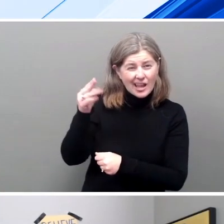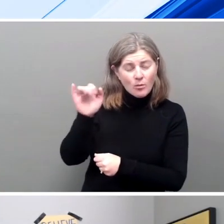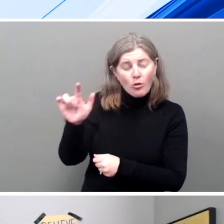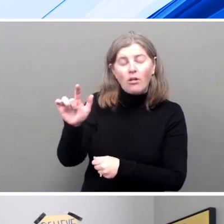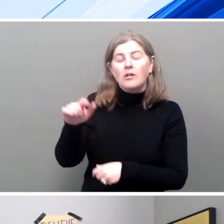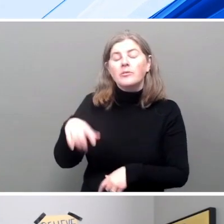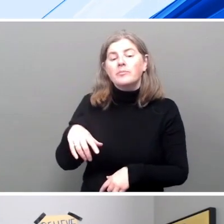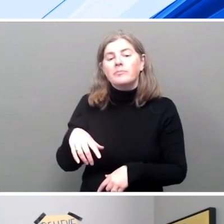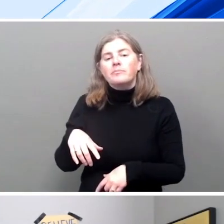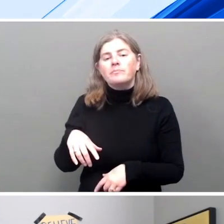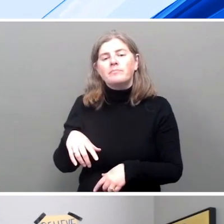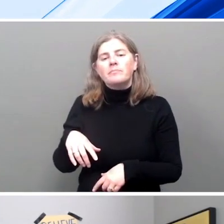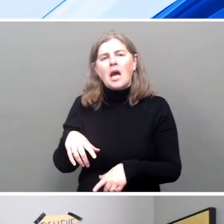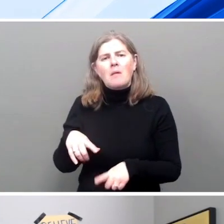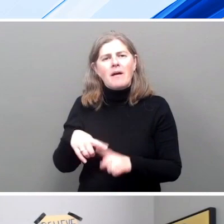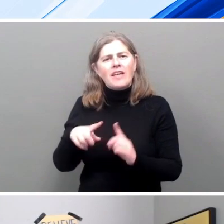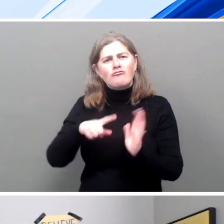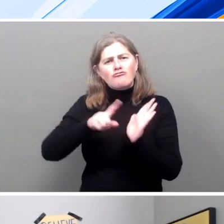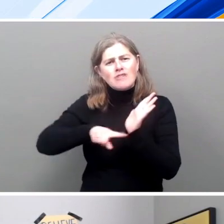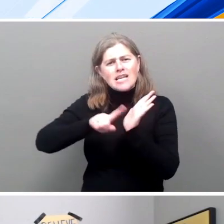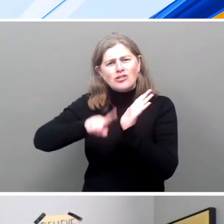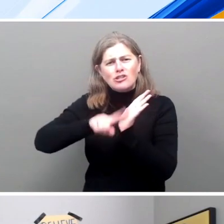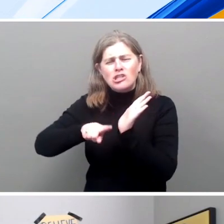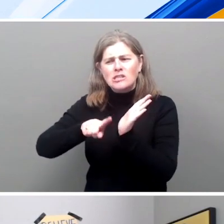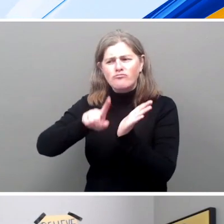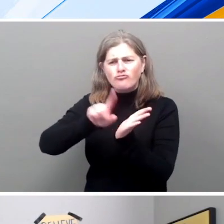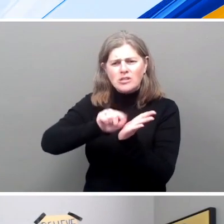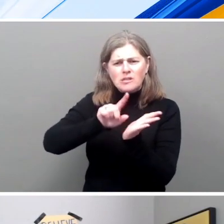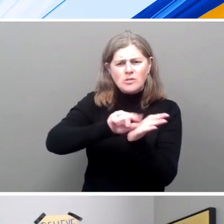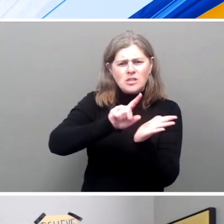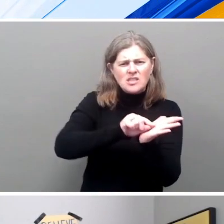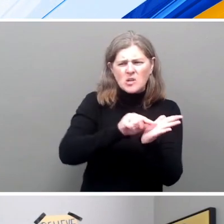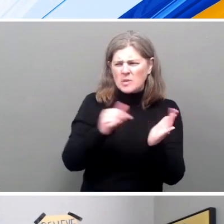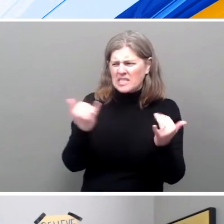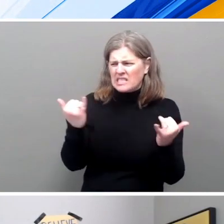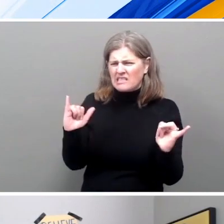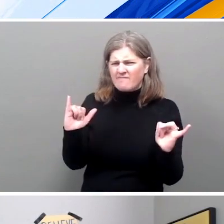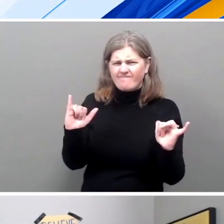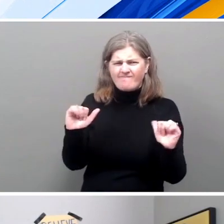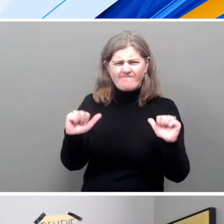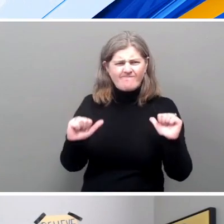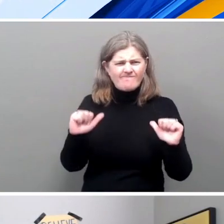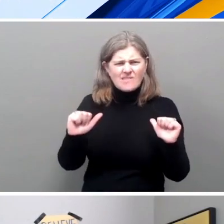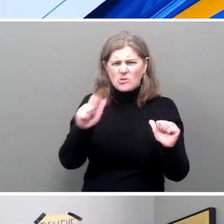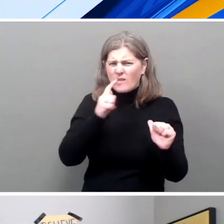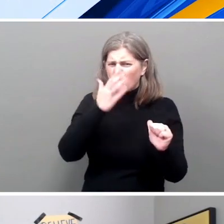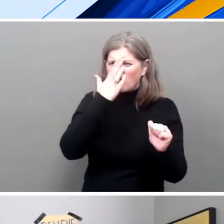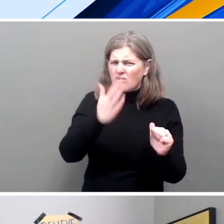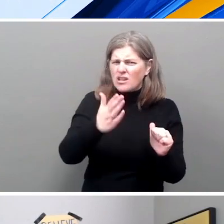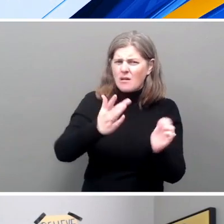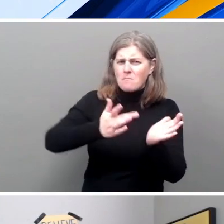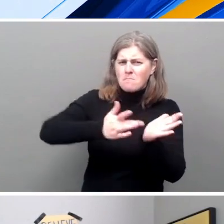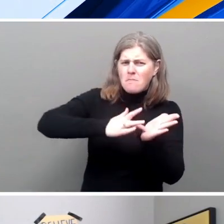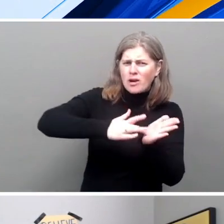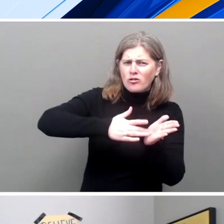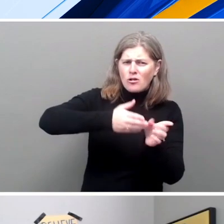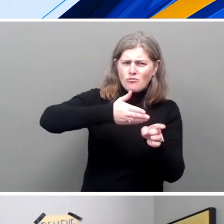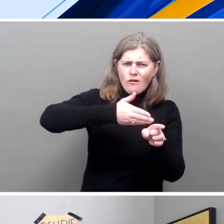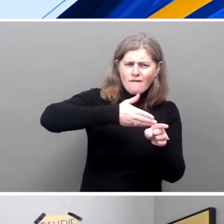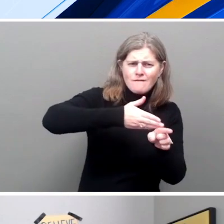early literature, coming out of that, we still don't have a medical profession or